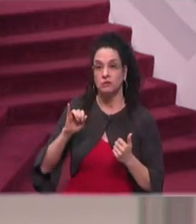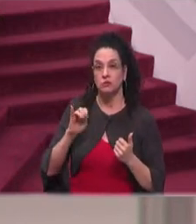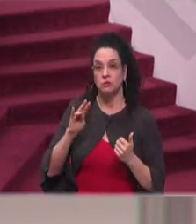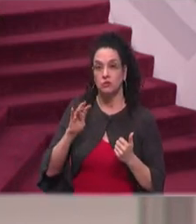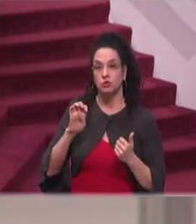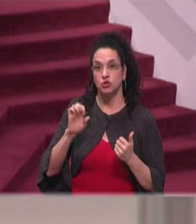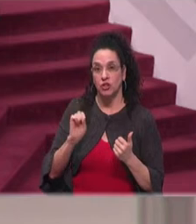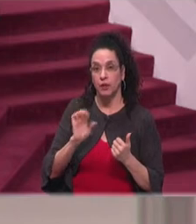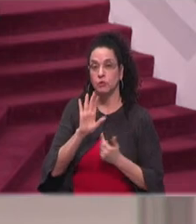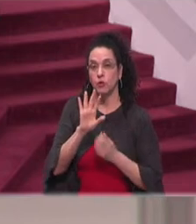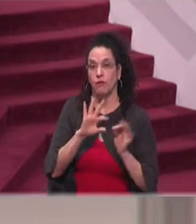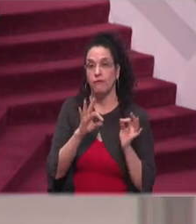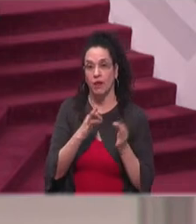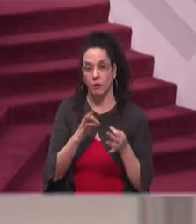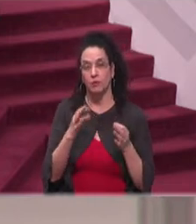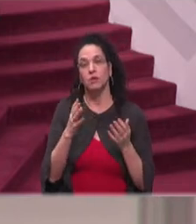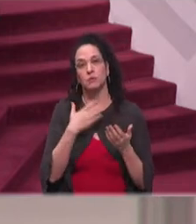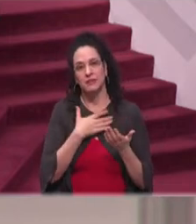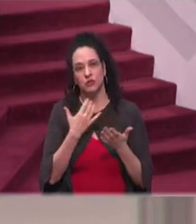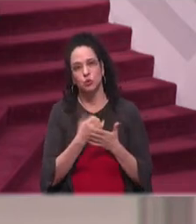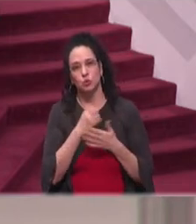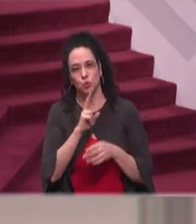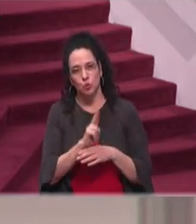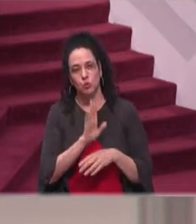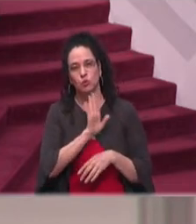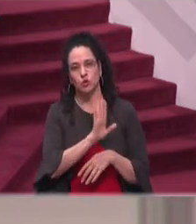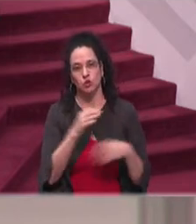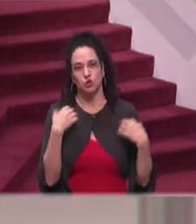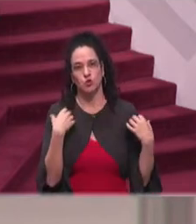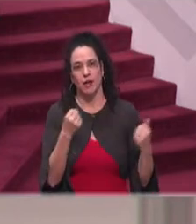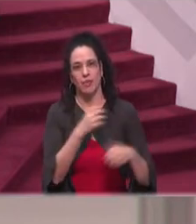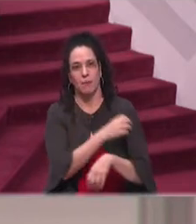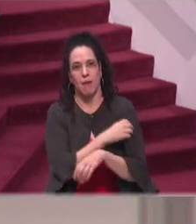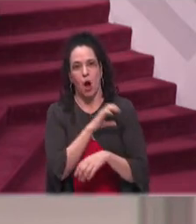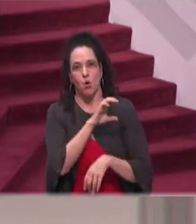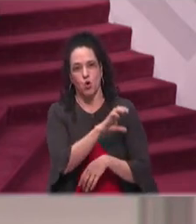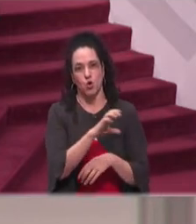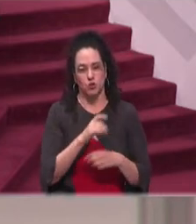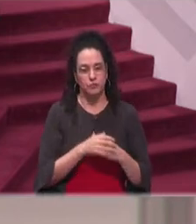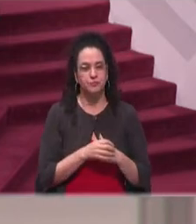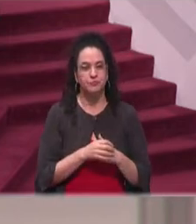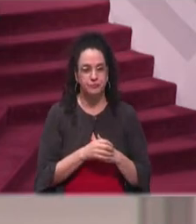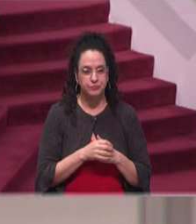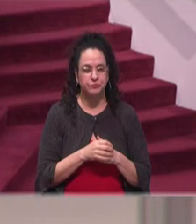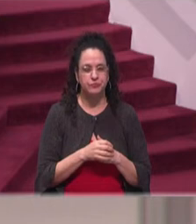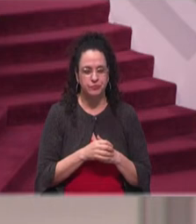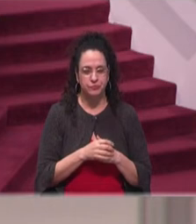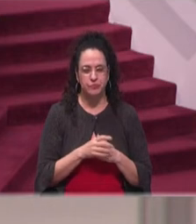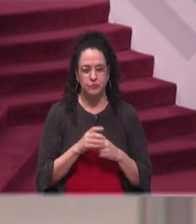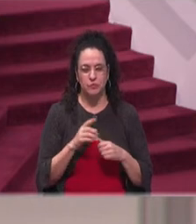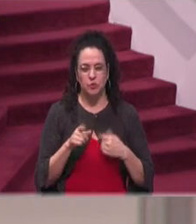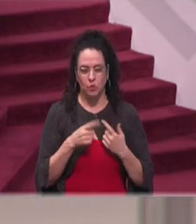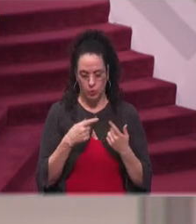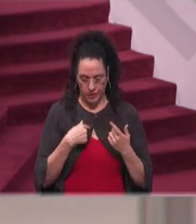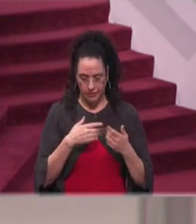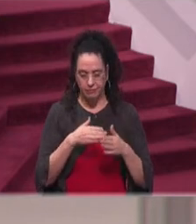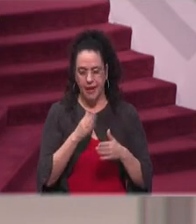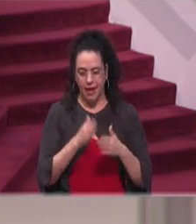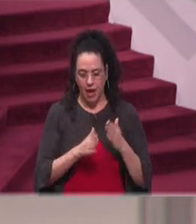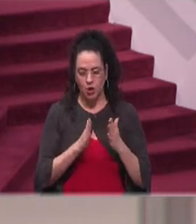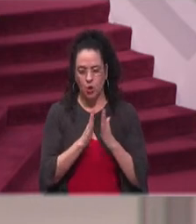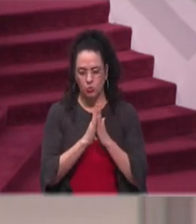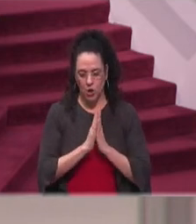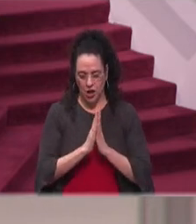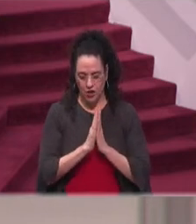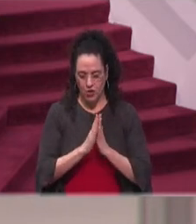and empower her as she continues to support Pastor Torian and teach your word. As we prepare to close with prayer, Lord, we ask that you prepare our